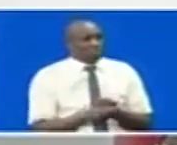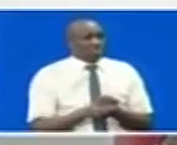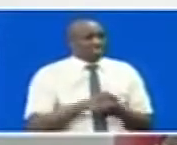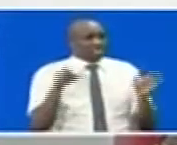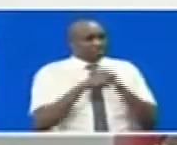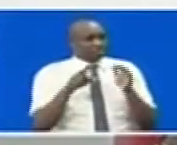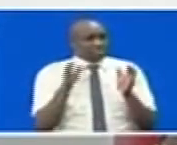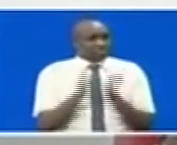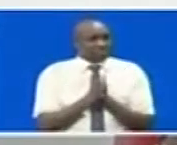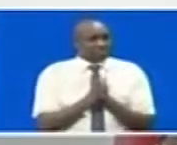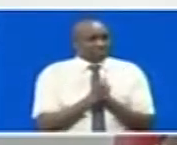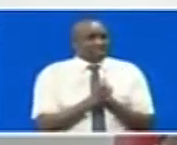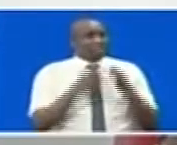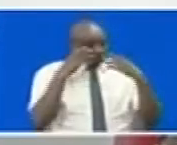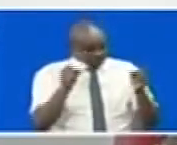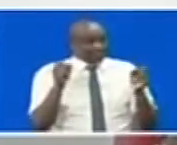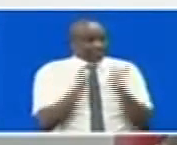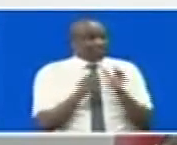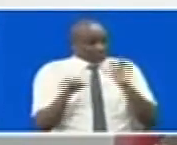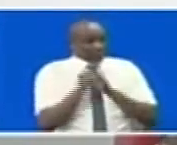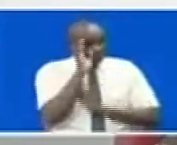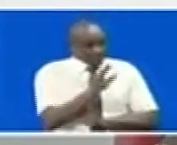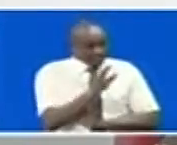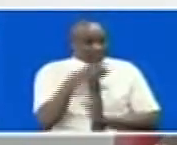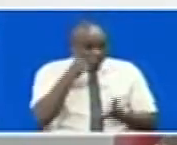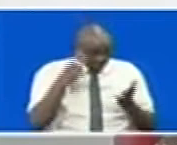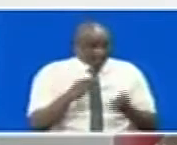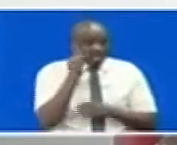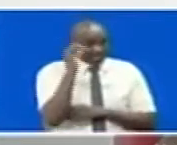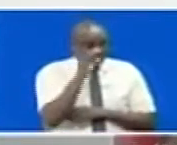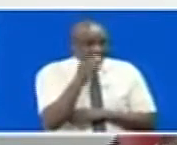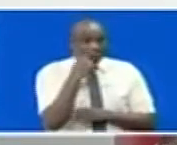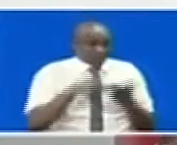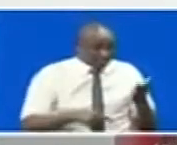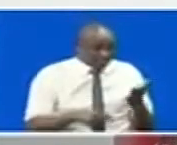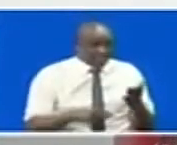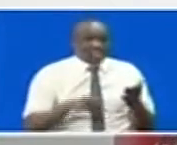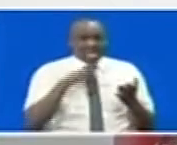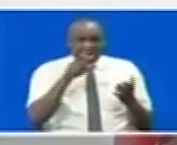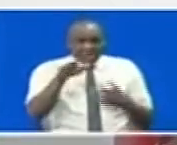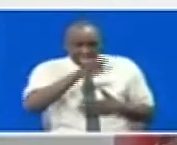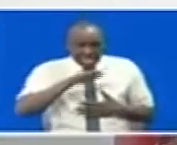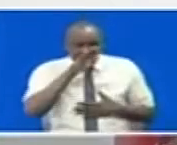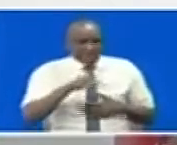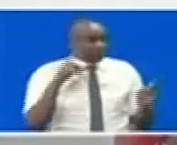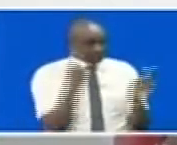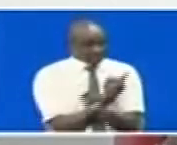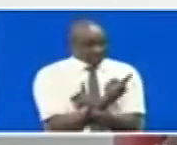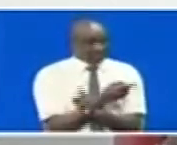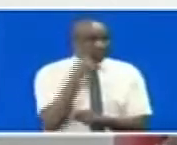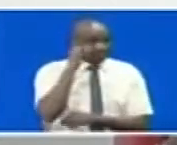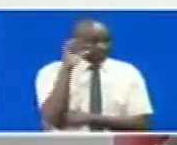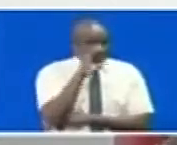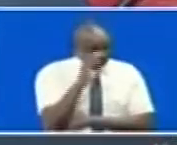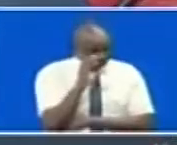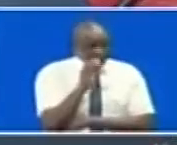deputy and the president and his deputy then were facing the ICC cases, and many said that the atmosphere then was a little bit different, that politicians